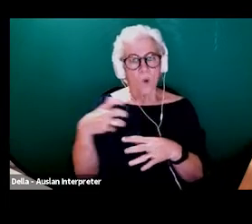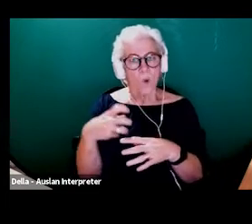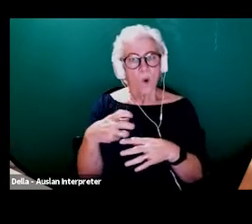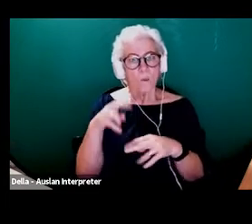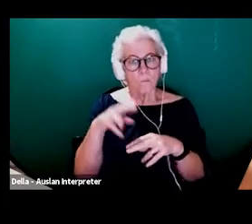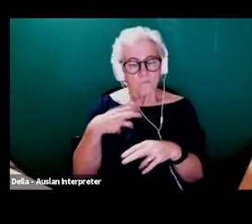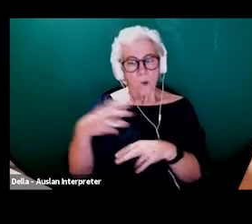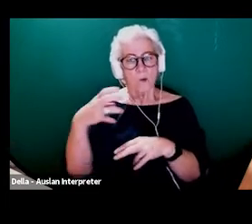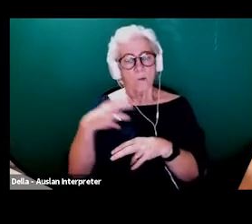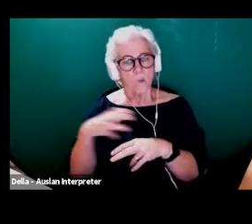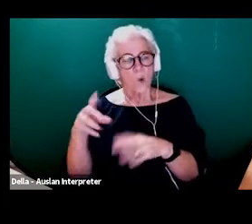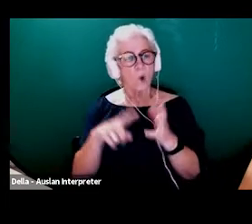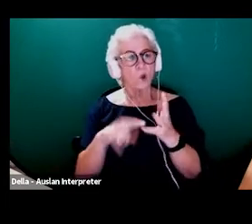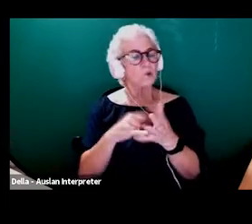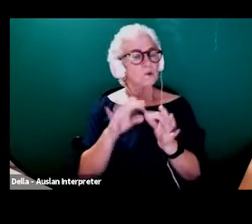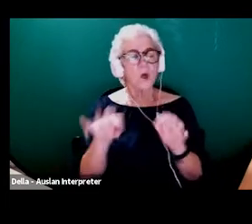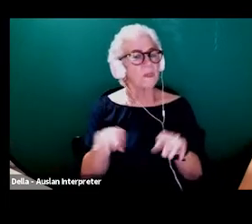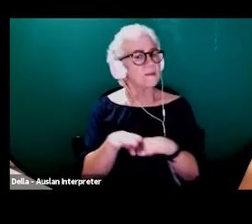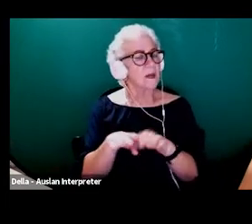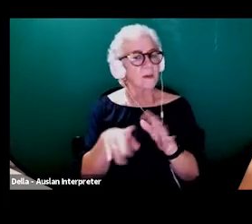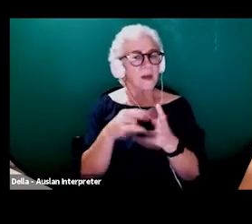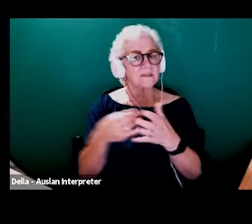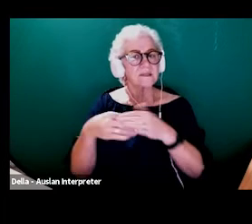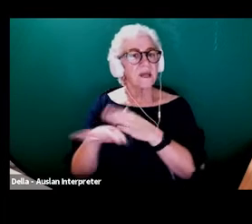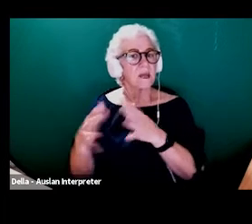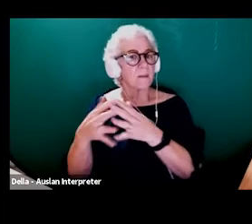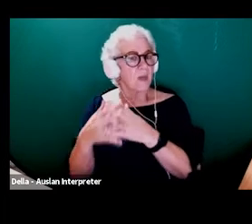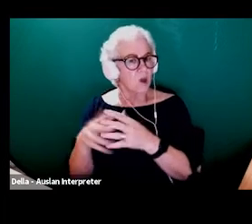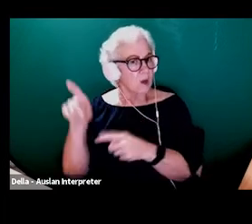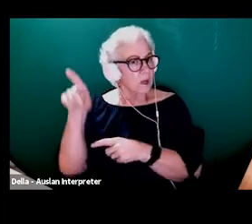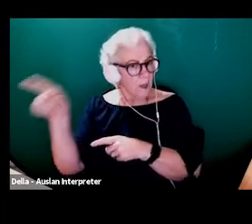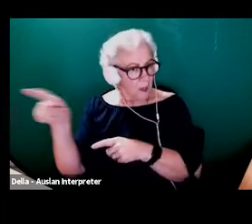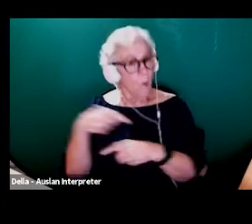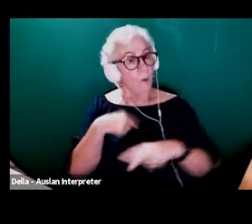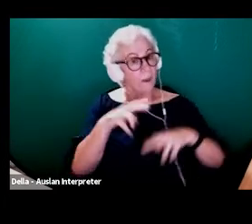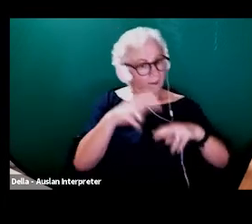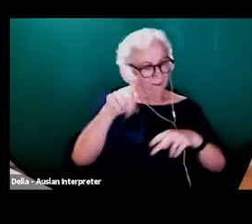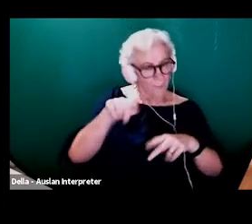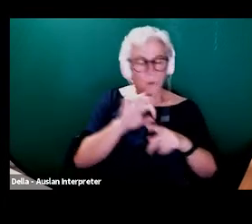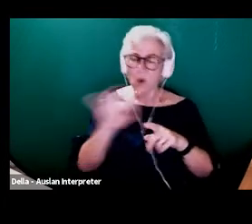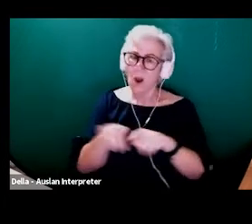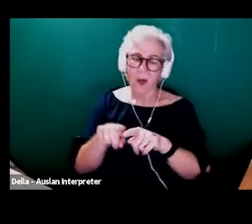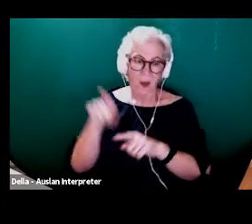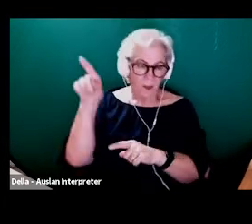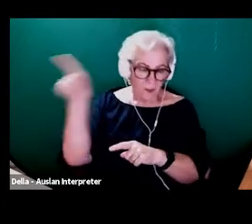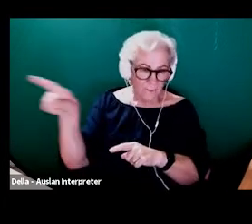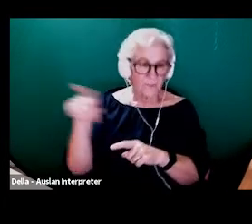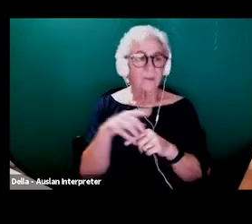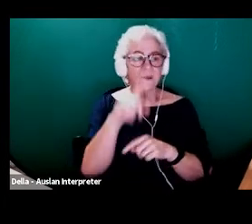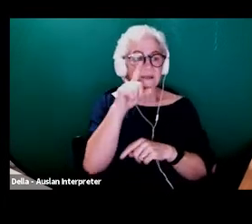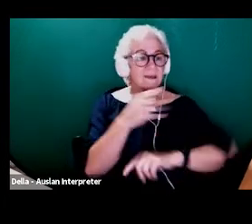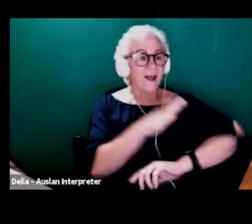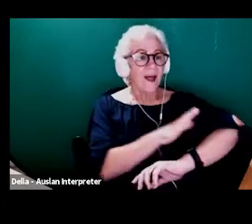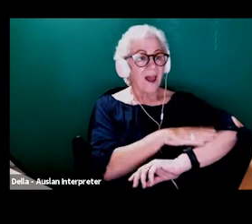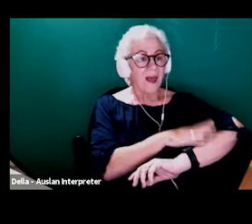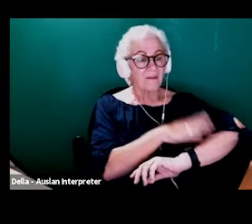extent that has been observed in America though. We saw, as you can see on the bottom left-hand graph, this